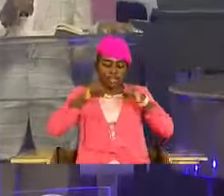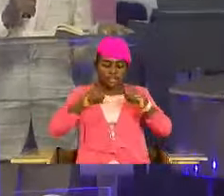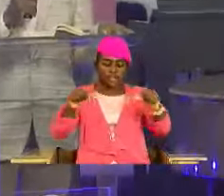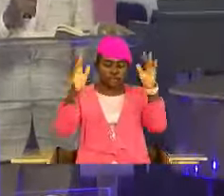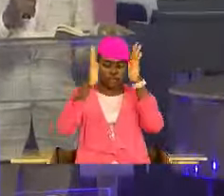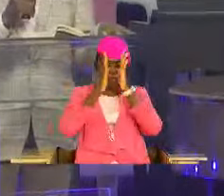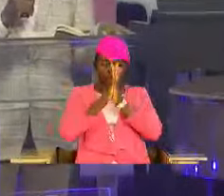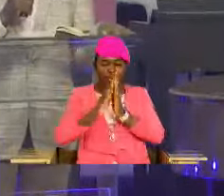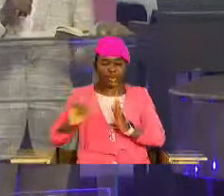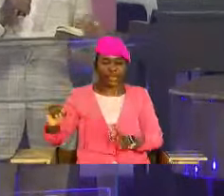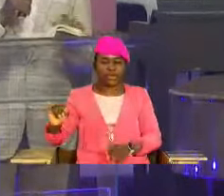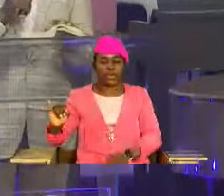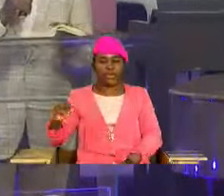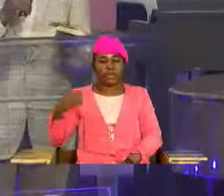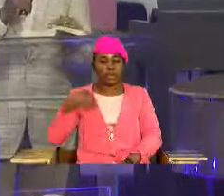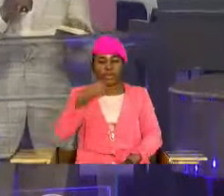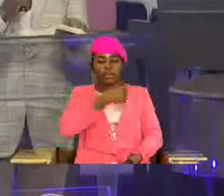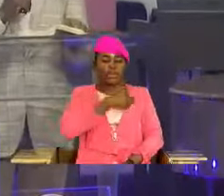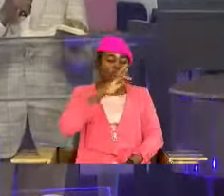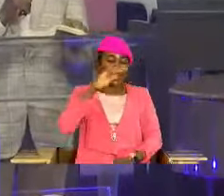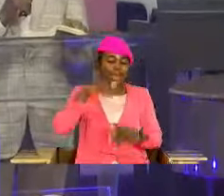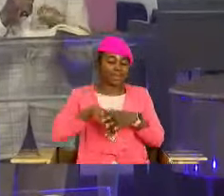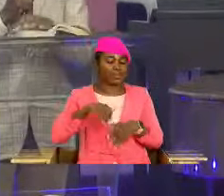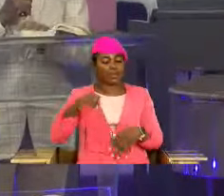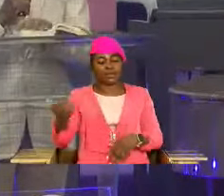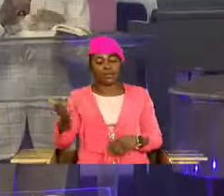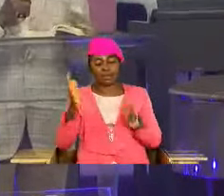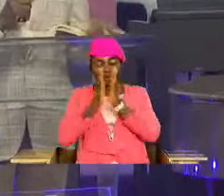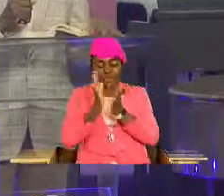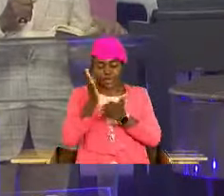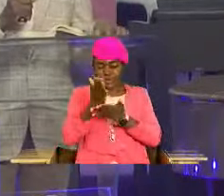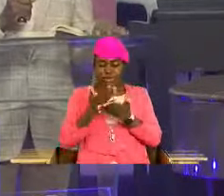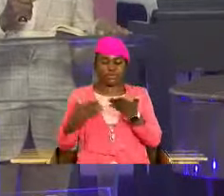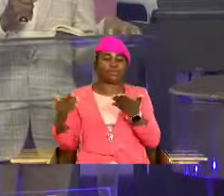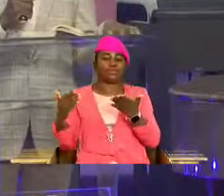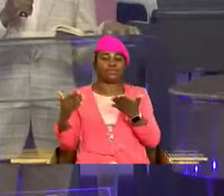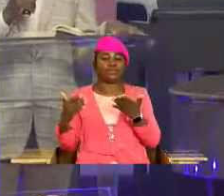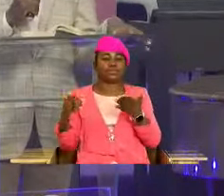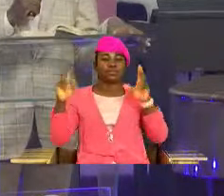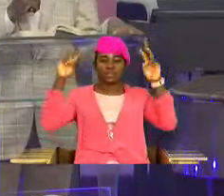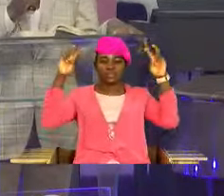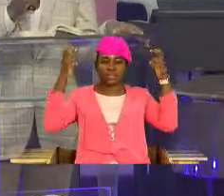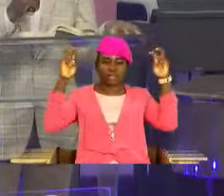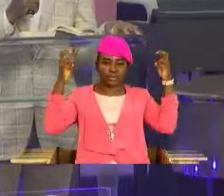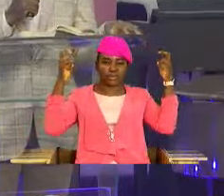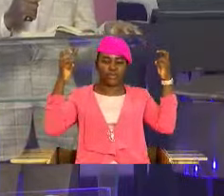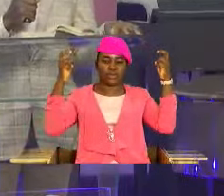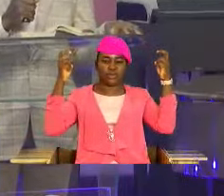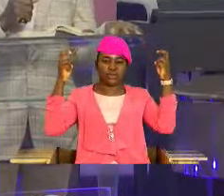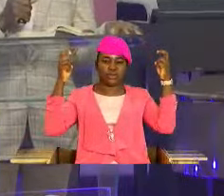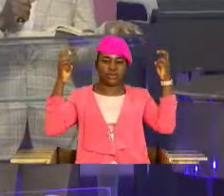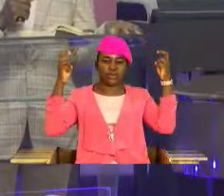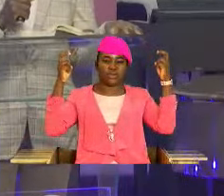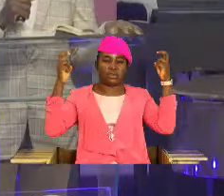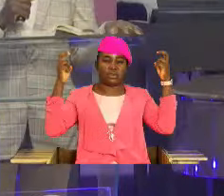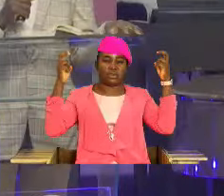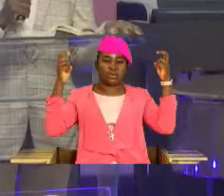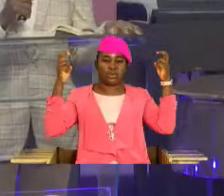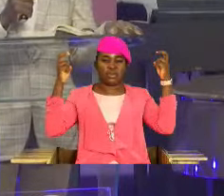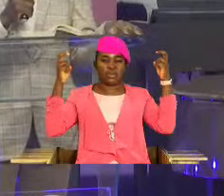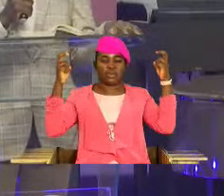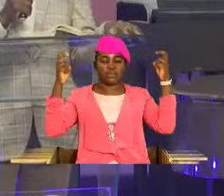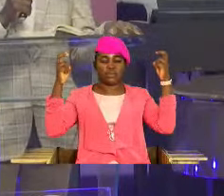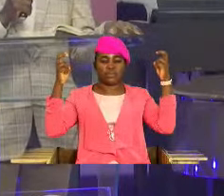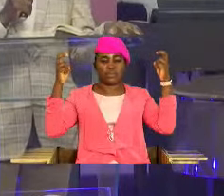praying we are in another prayer section titled possessing